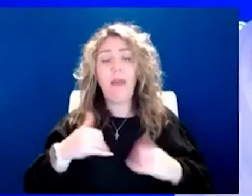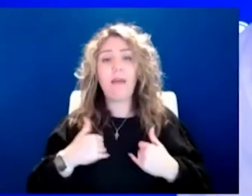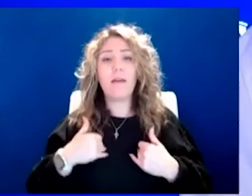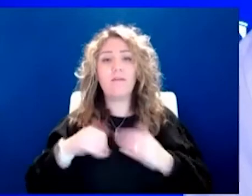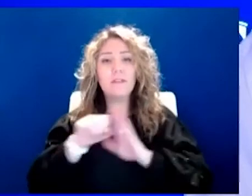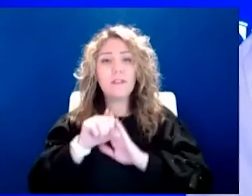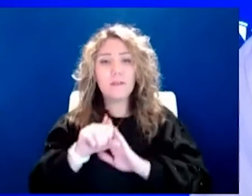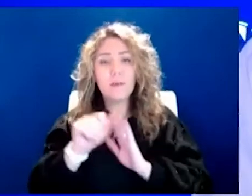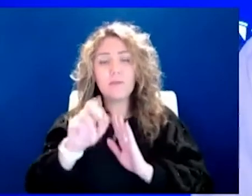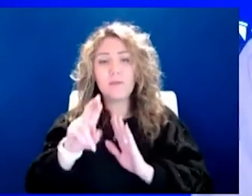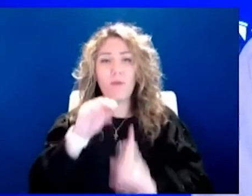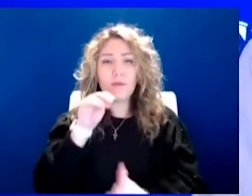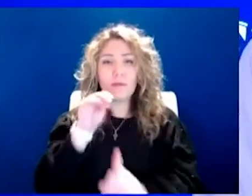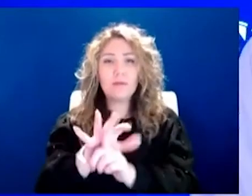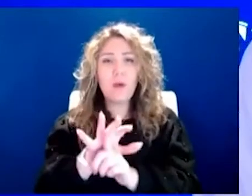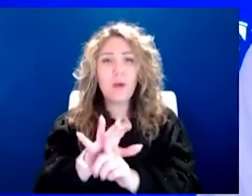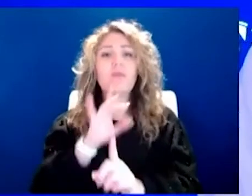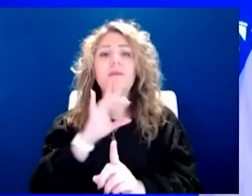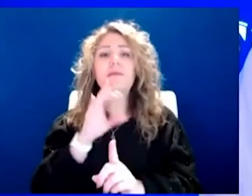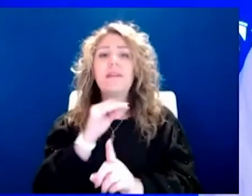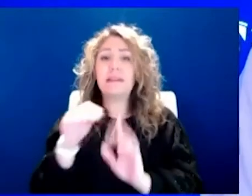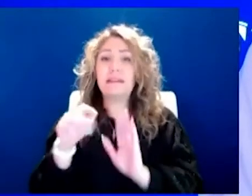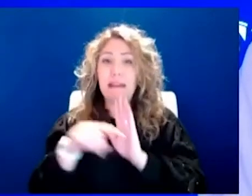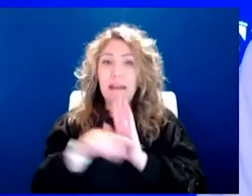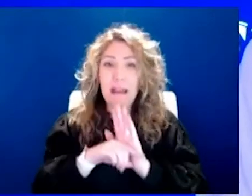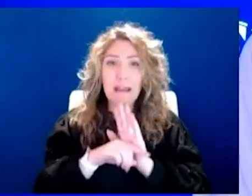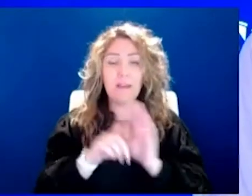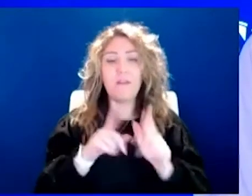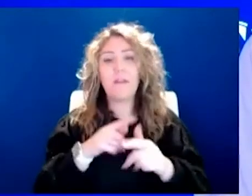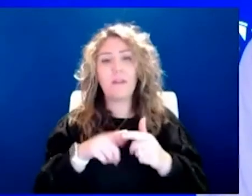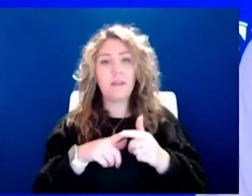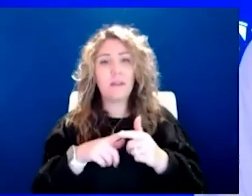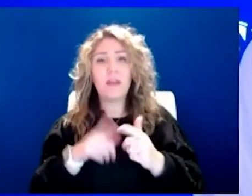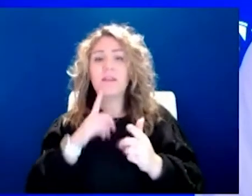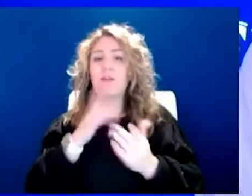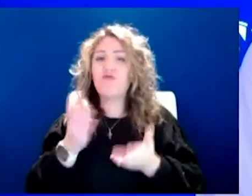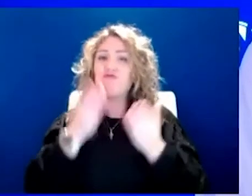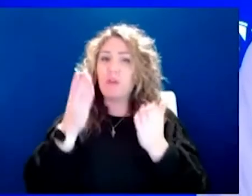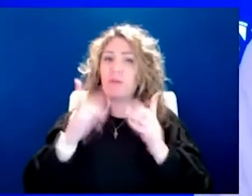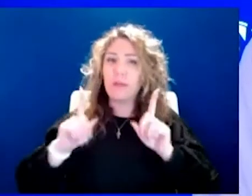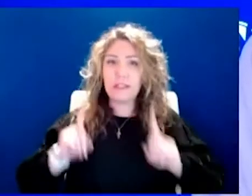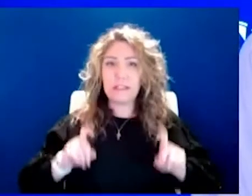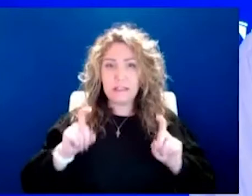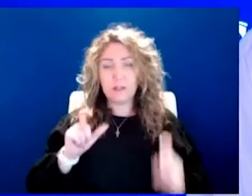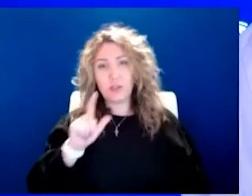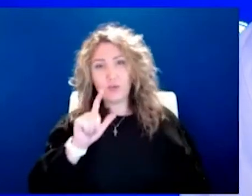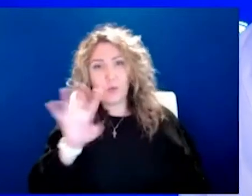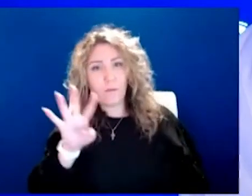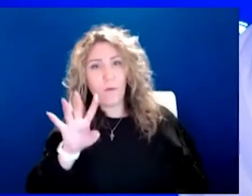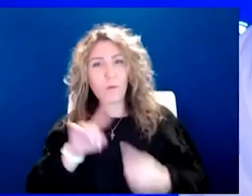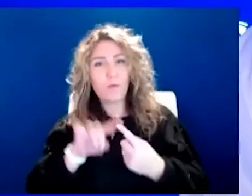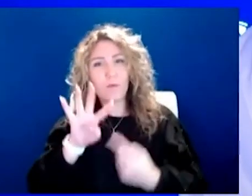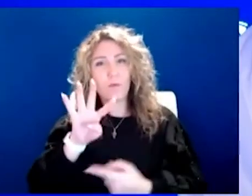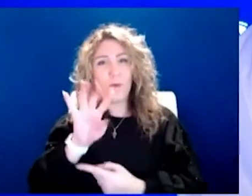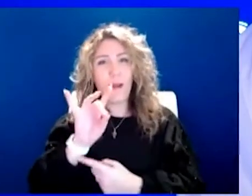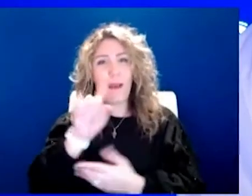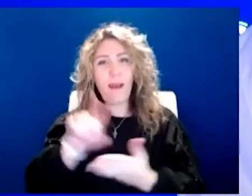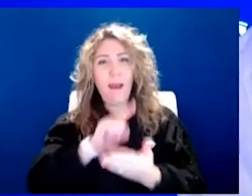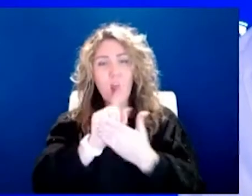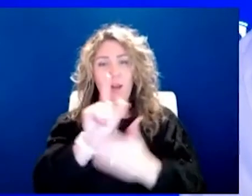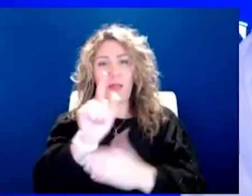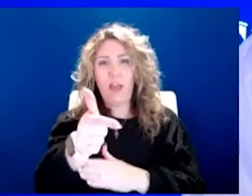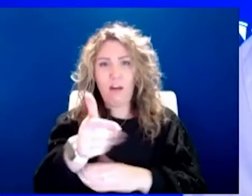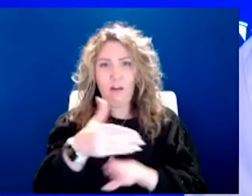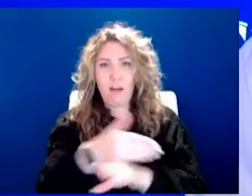been exposed and it is negative, then they do recommend testing 24 to 48 hours later to see if